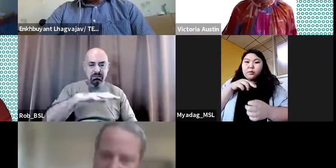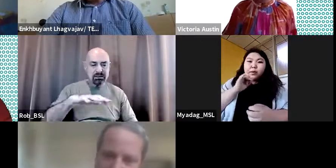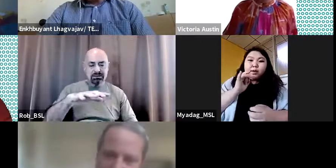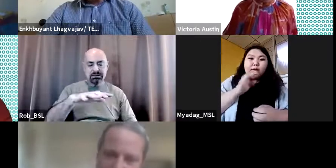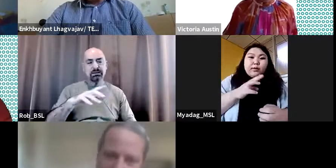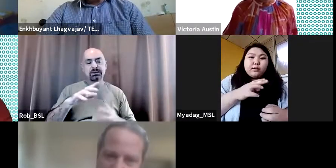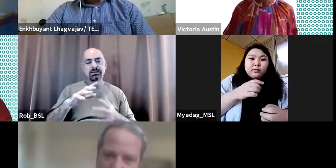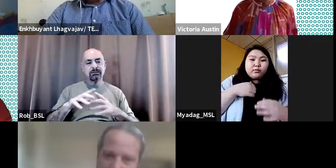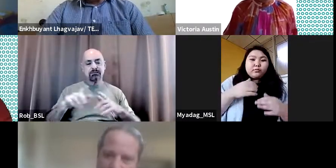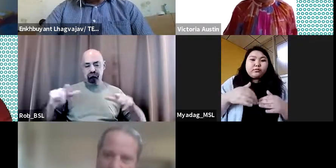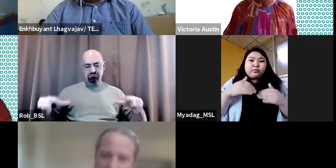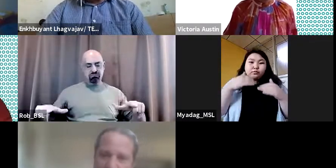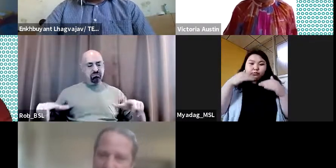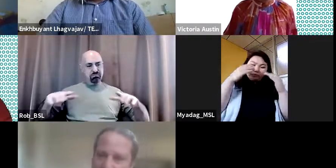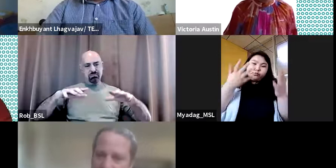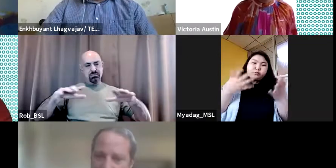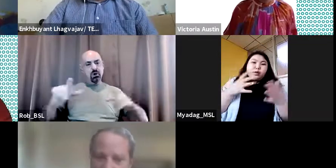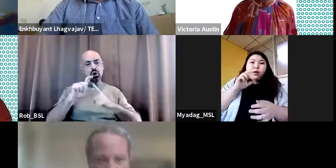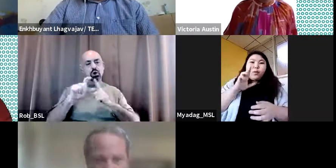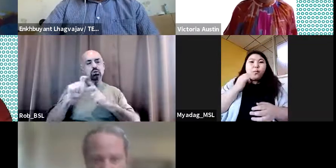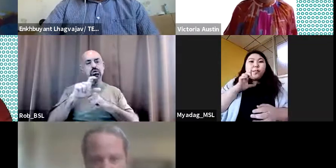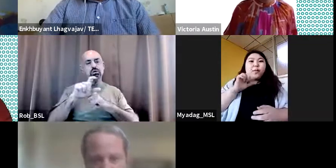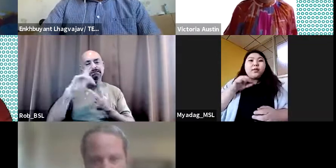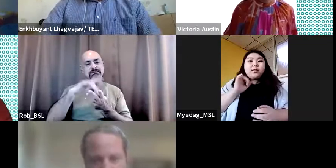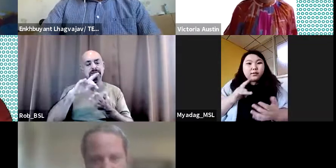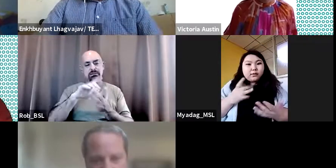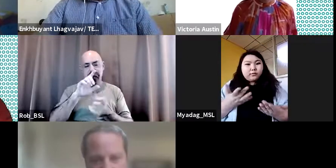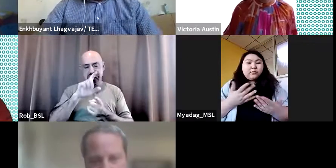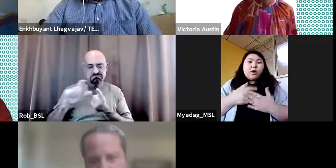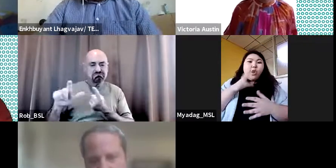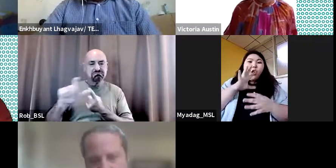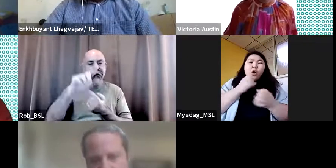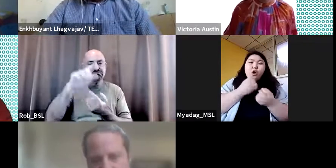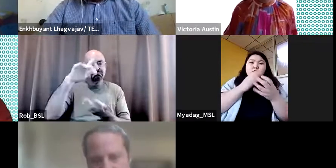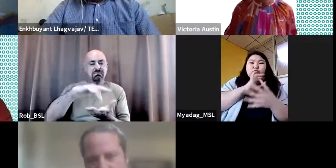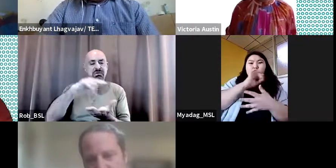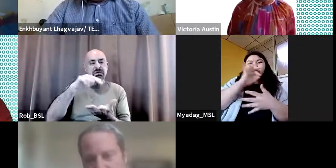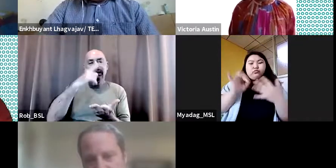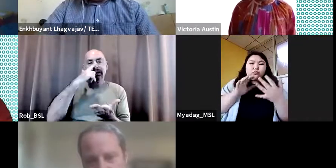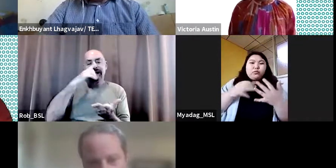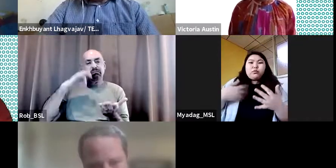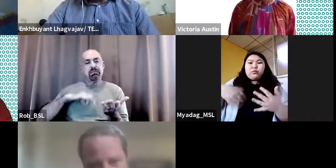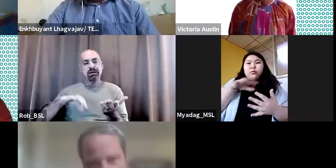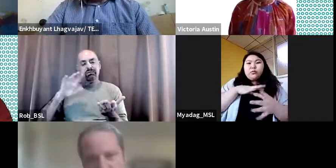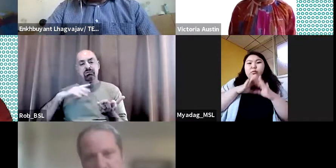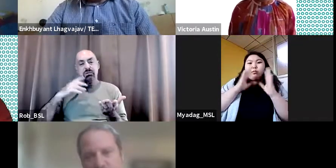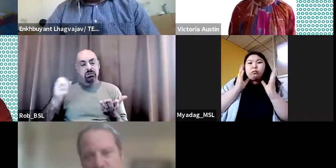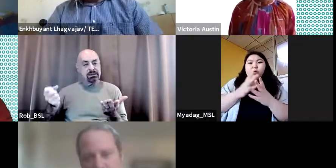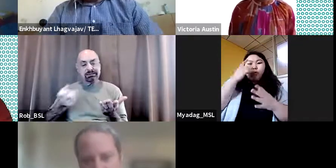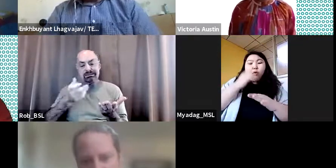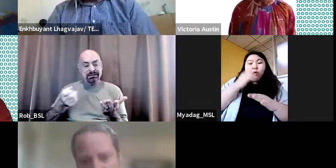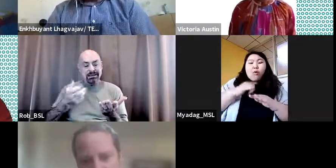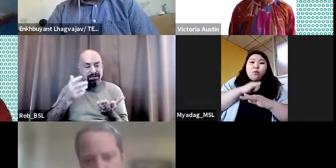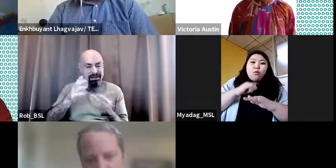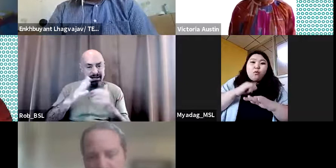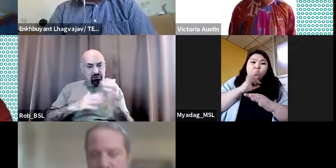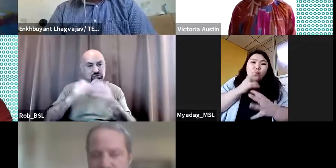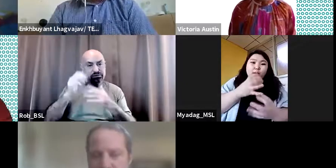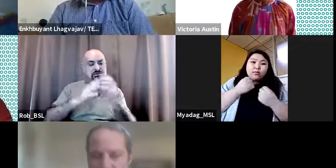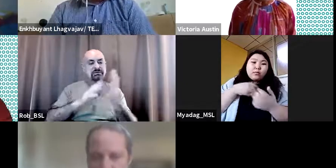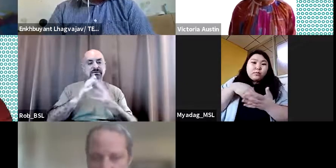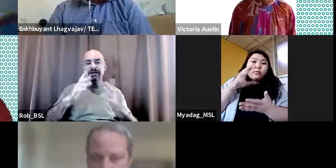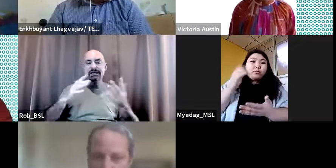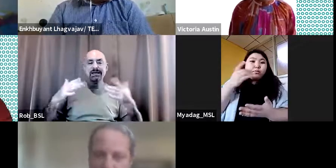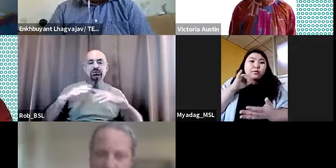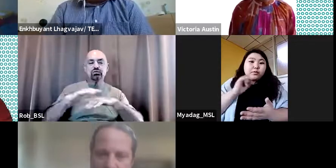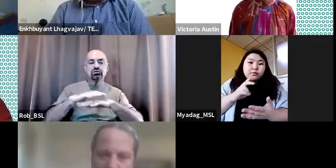incubator center, community center. All of these can benefit from a higher level of inclusiveness and of integration to provide